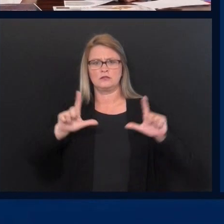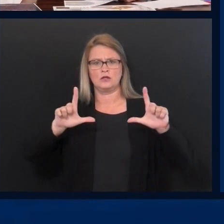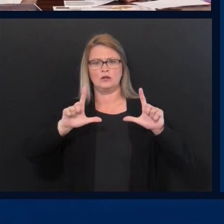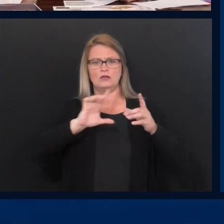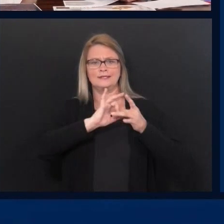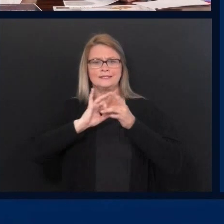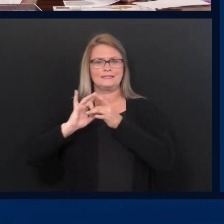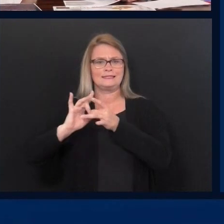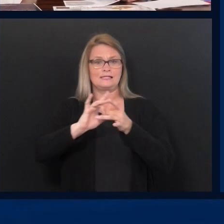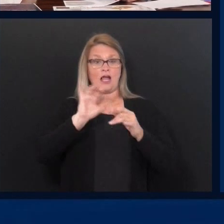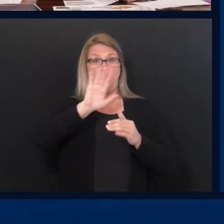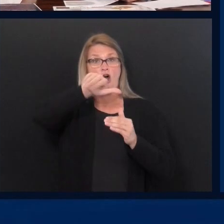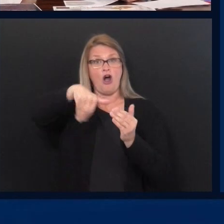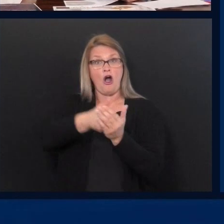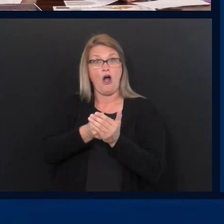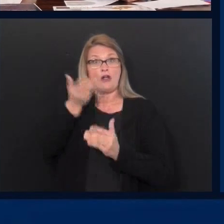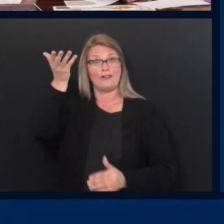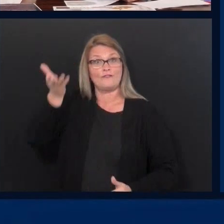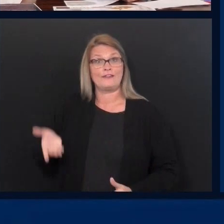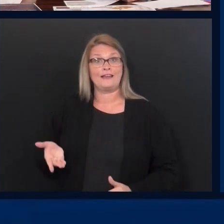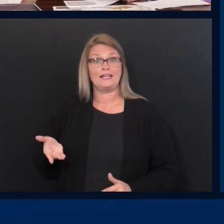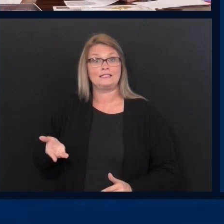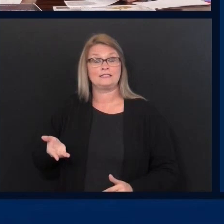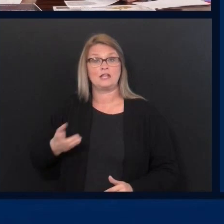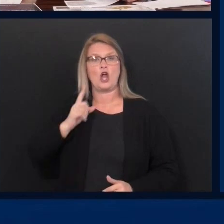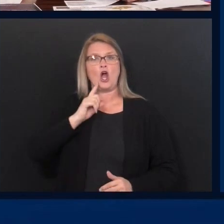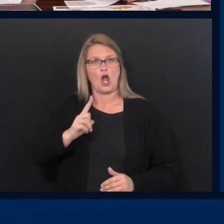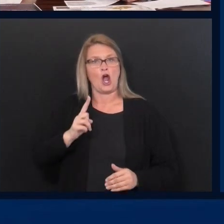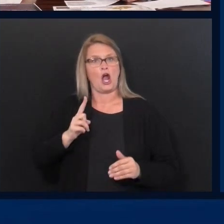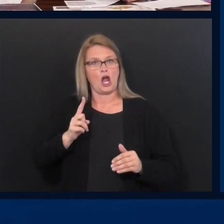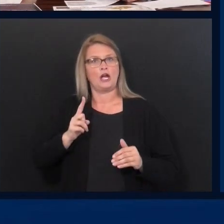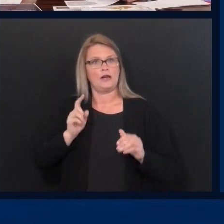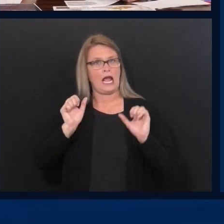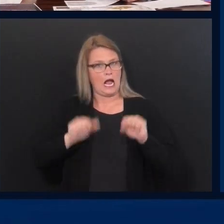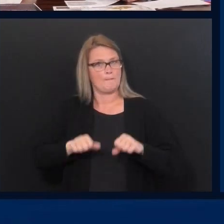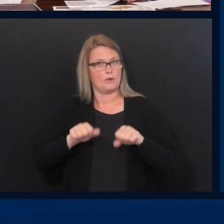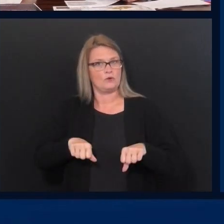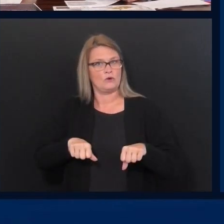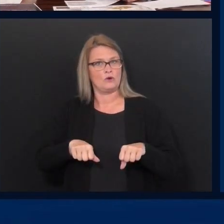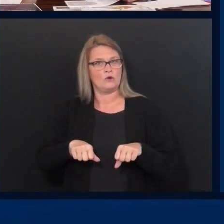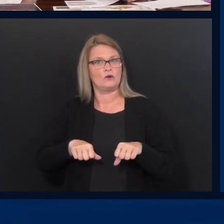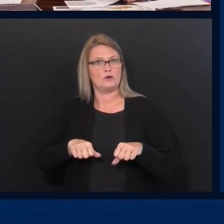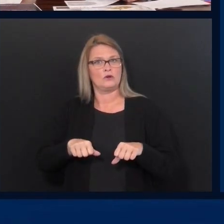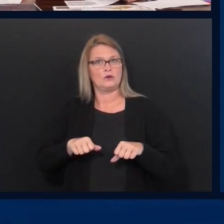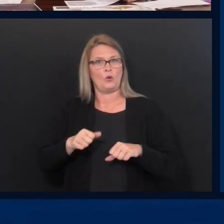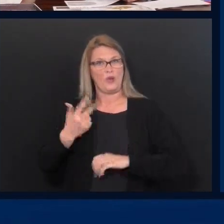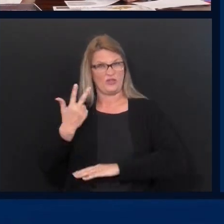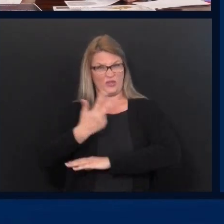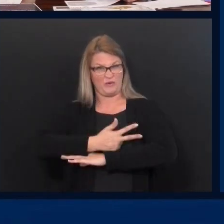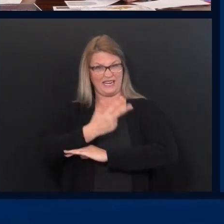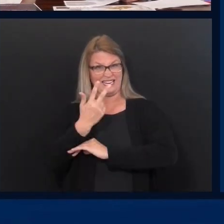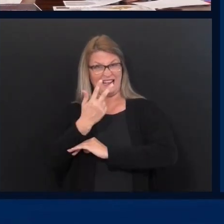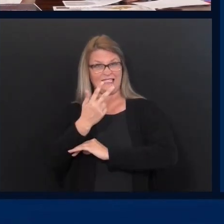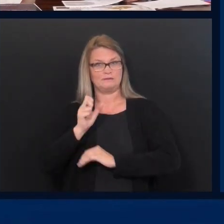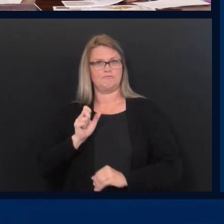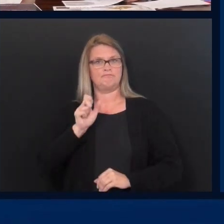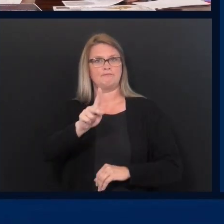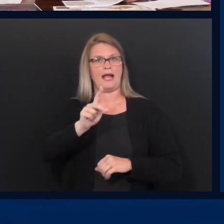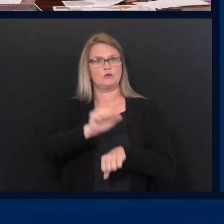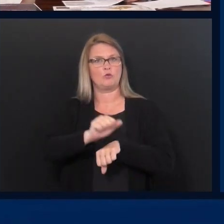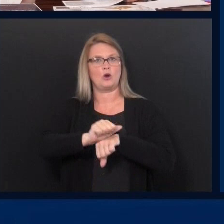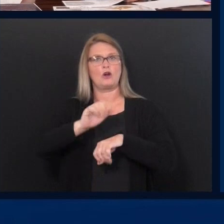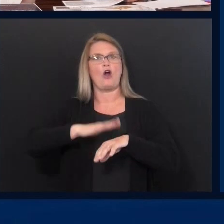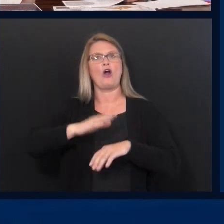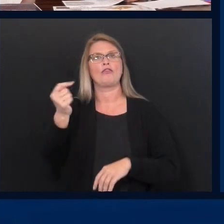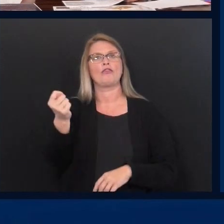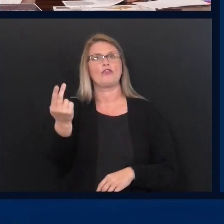associations. All of these are eligible with 3 days this week to go back to work on Thursday